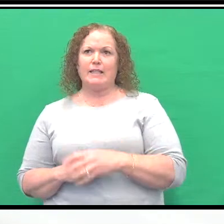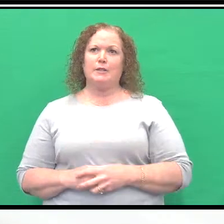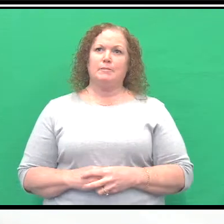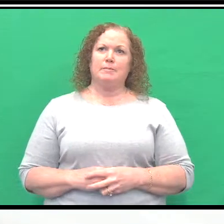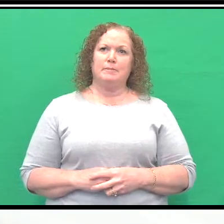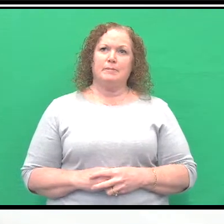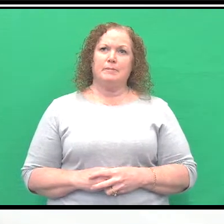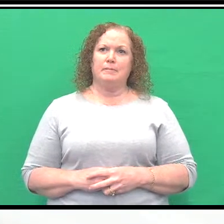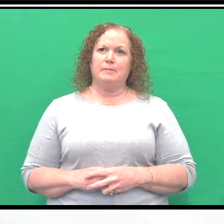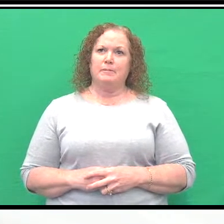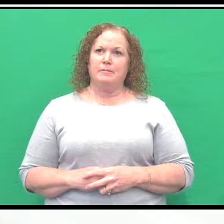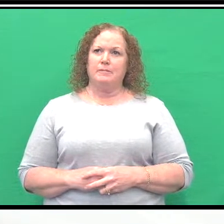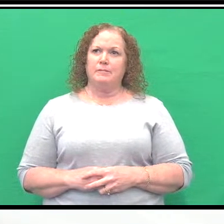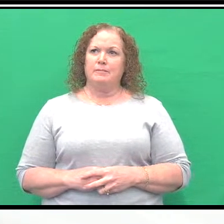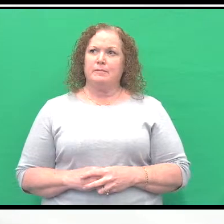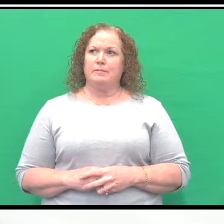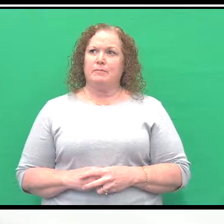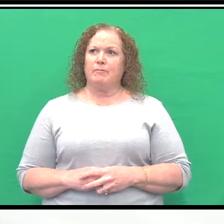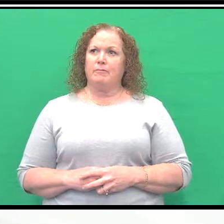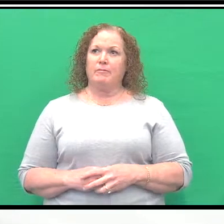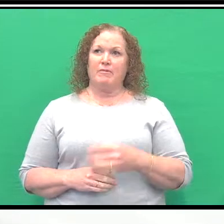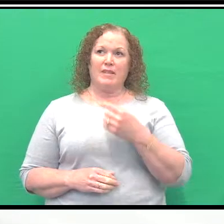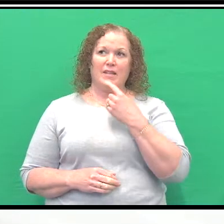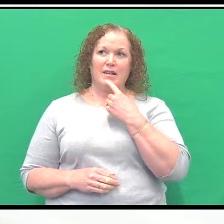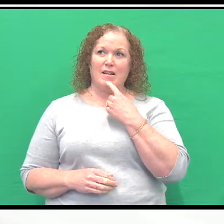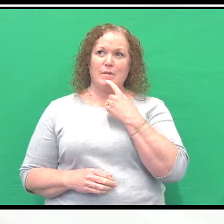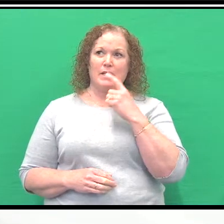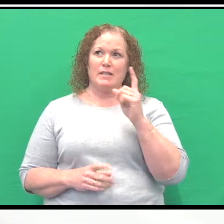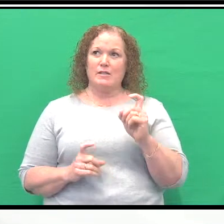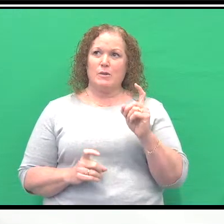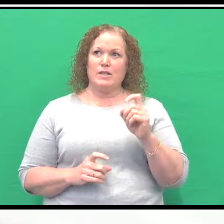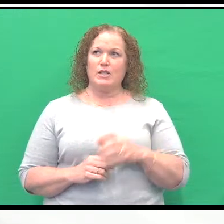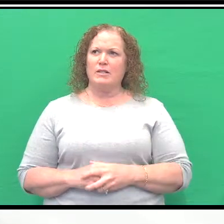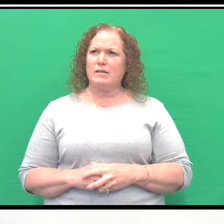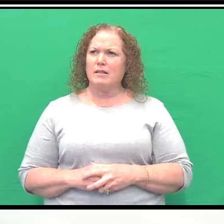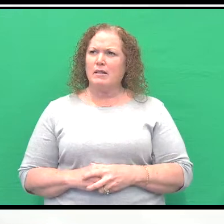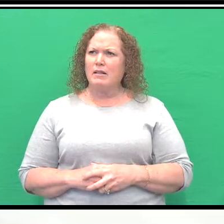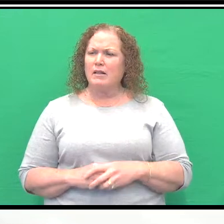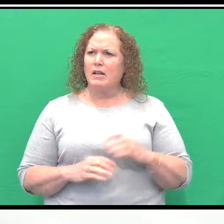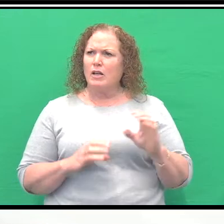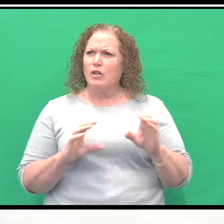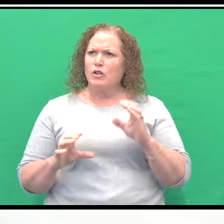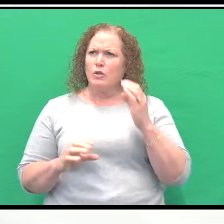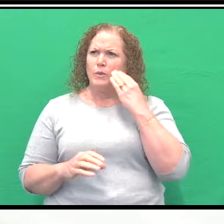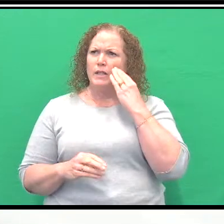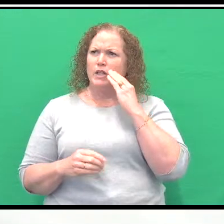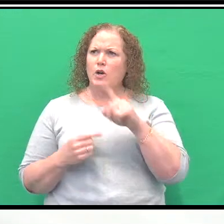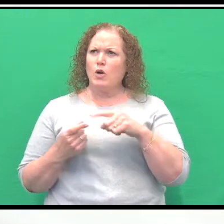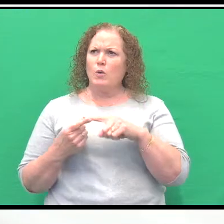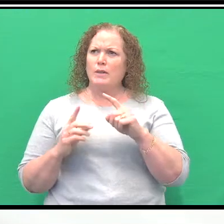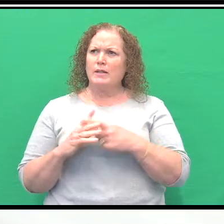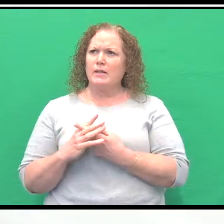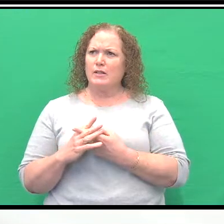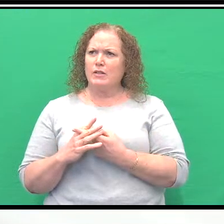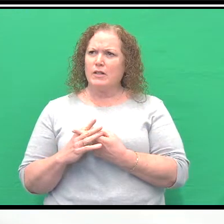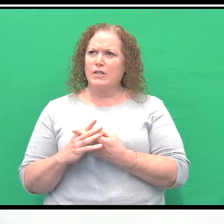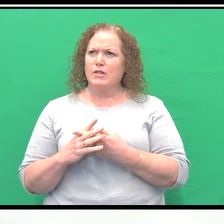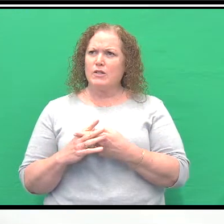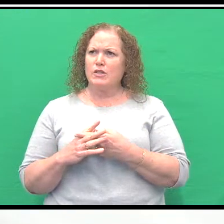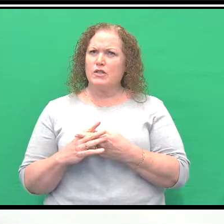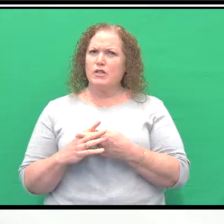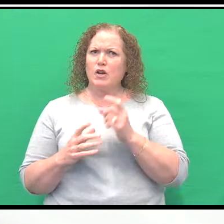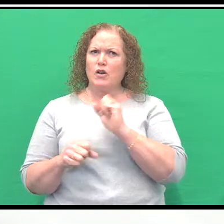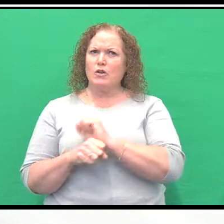second. Anybody have any comments or questions? Do we know when that would be, like, started and approximate finish